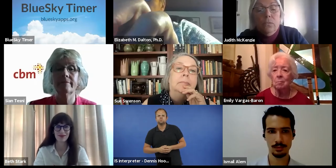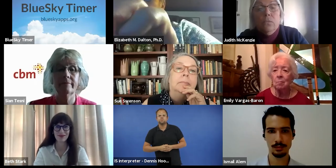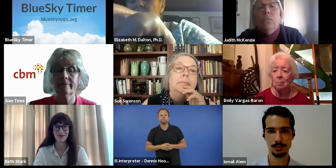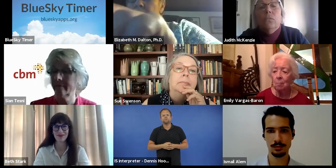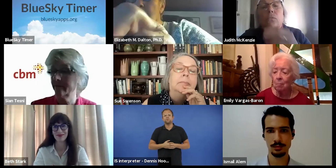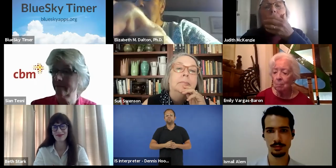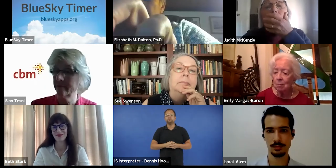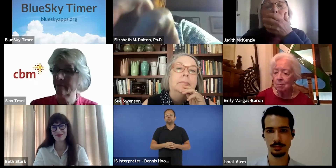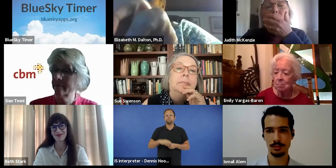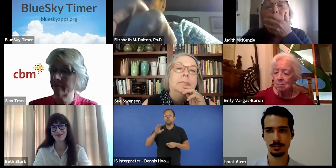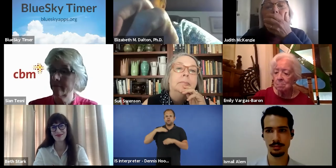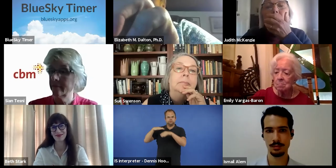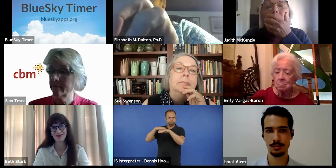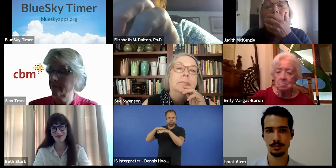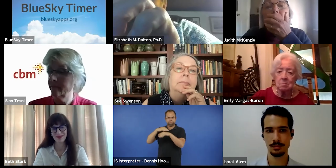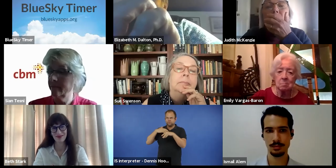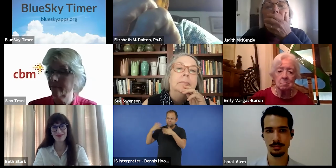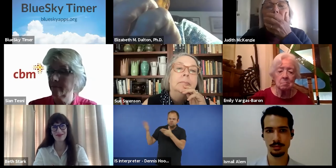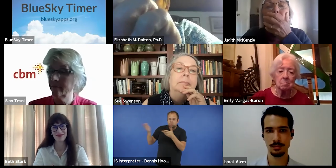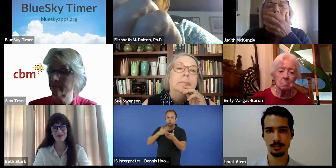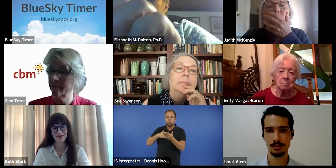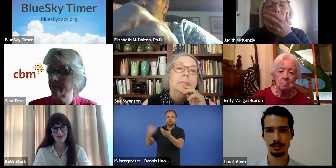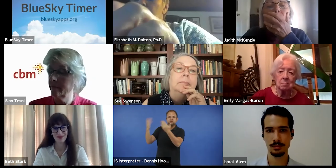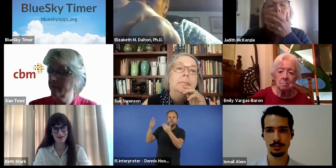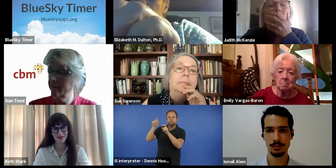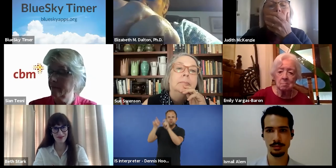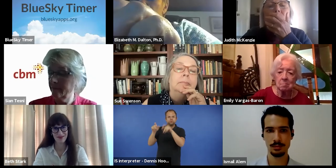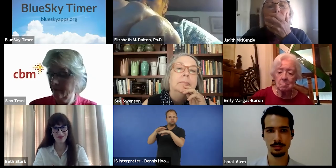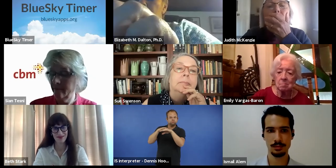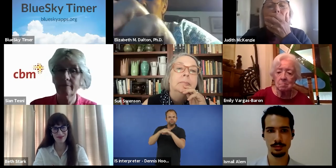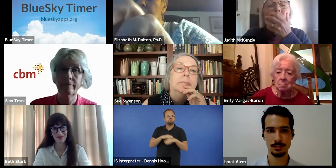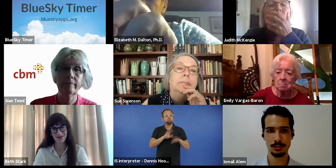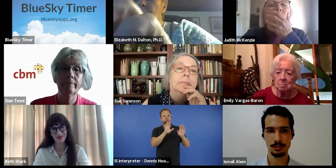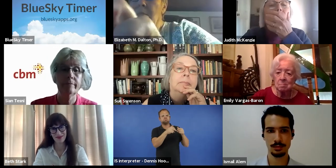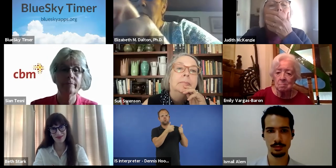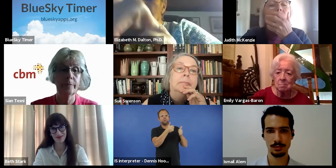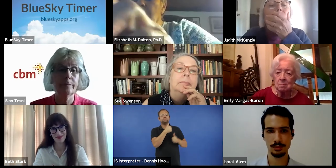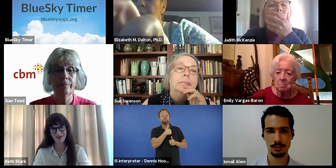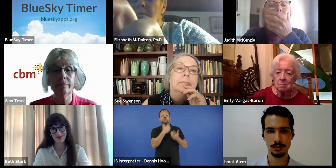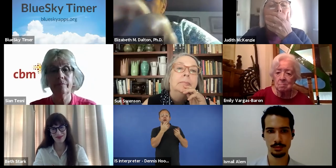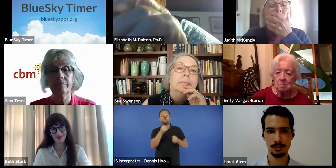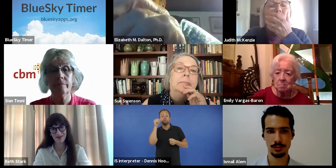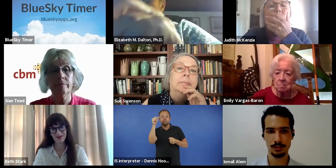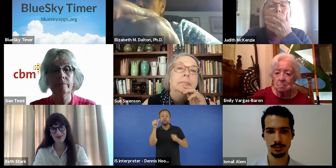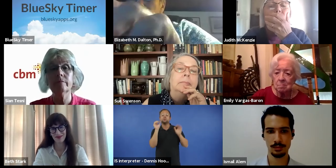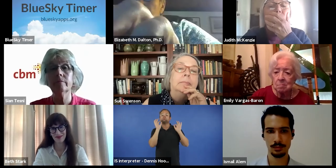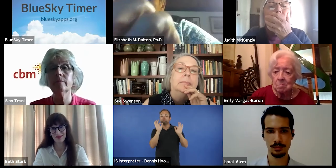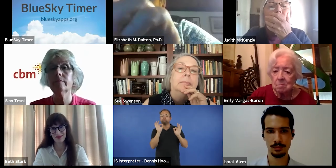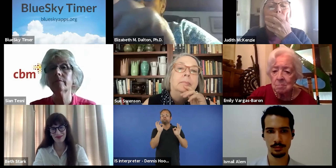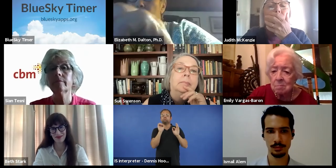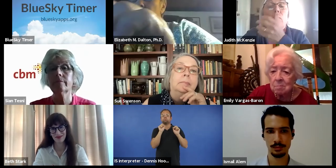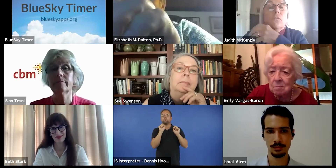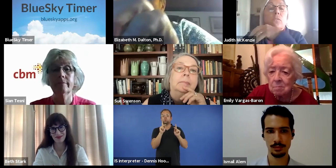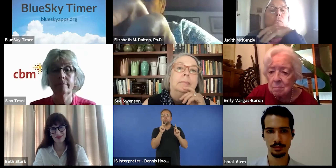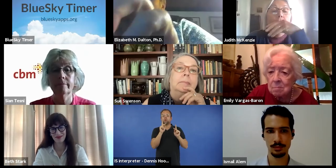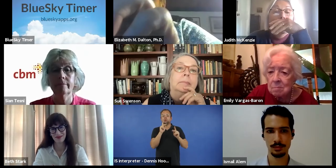that we've been here. There were some fantastic discussions going on. I'm just going to go ahead and start the readout so that we can hear as people